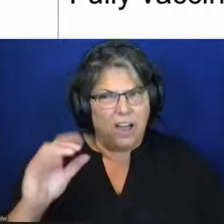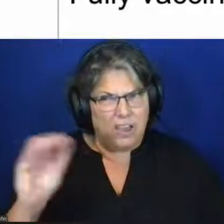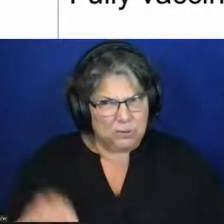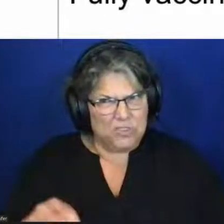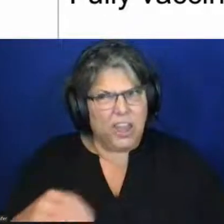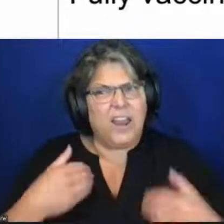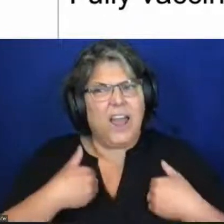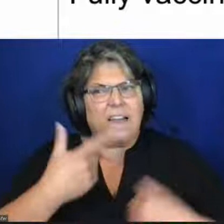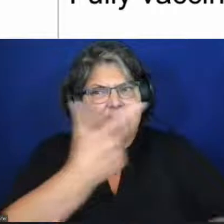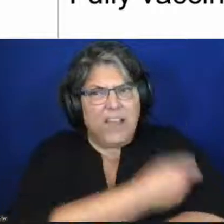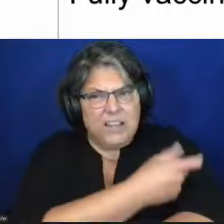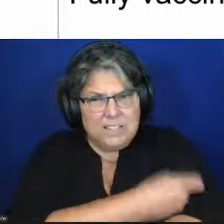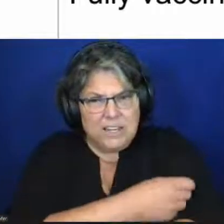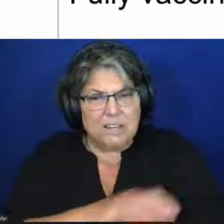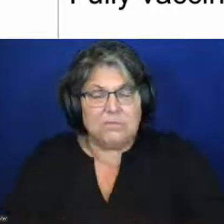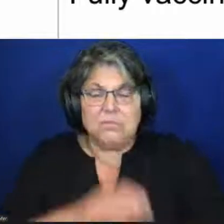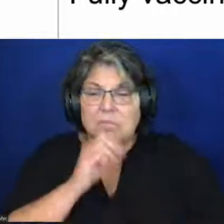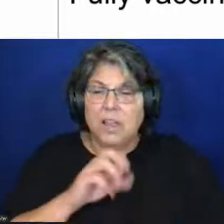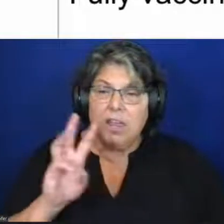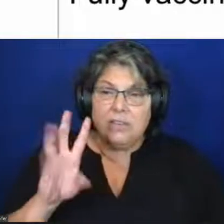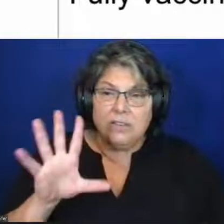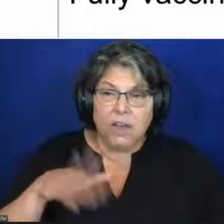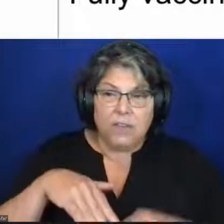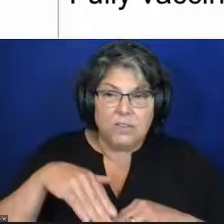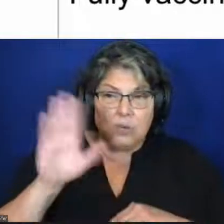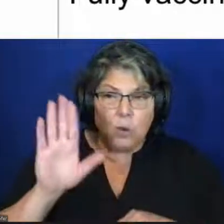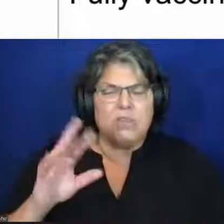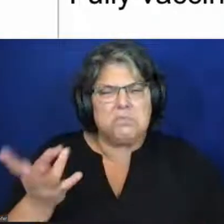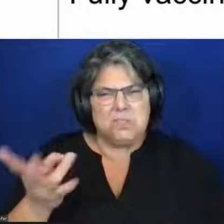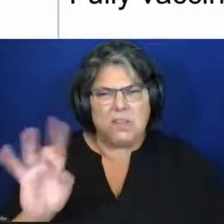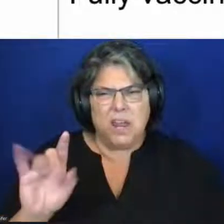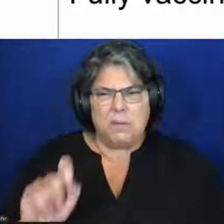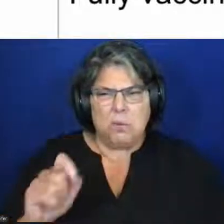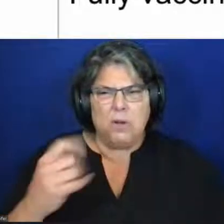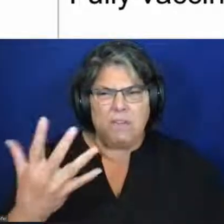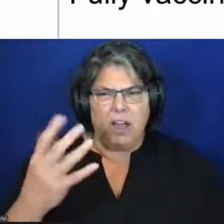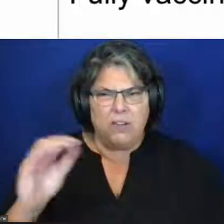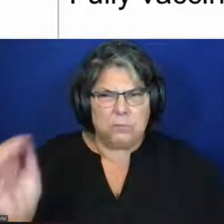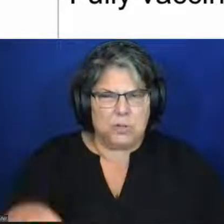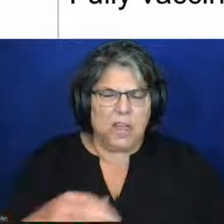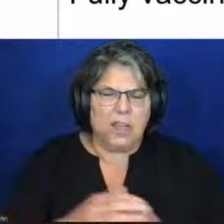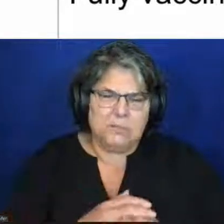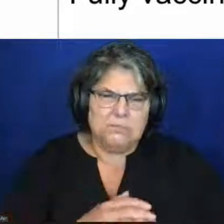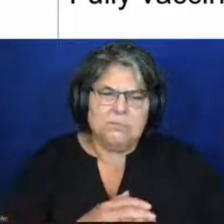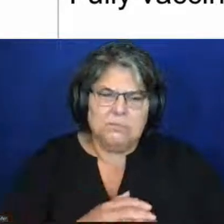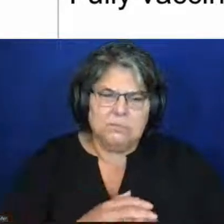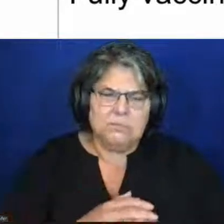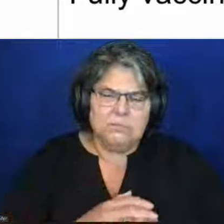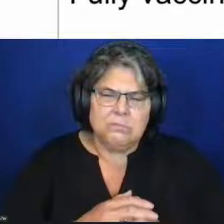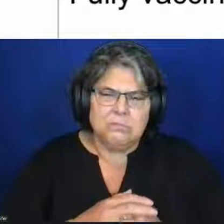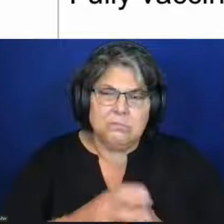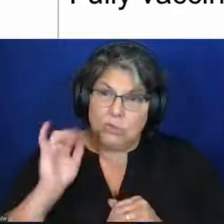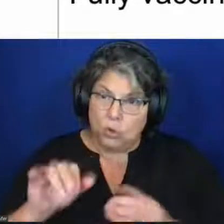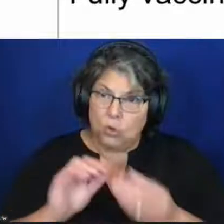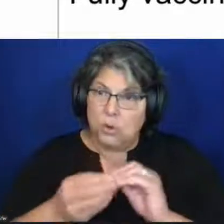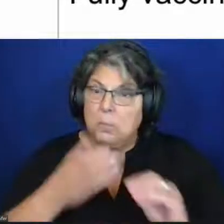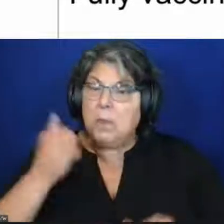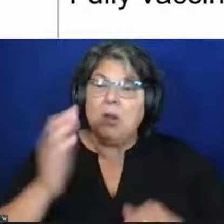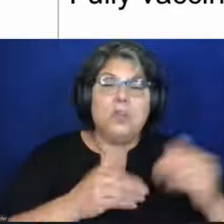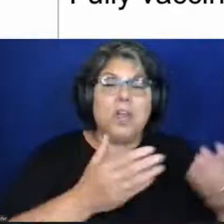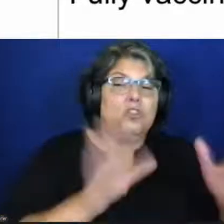the 65 and over group is 78.5%. So these are better than the California